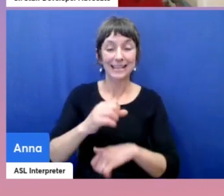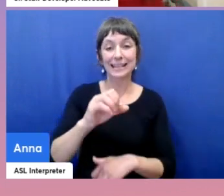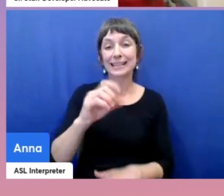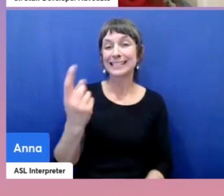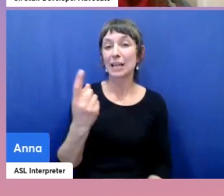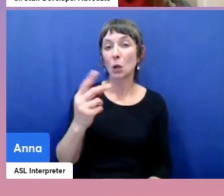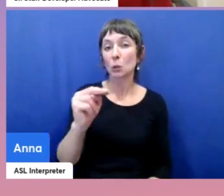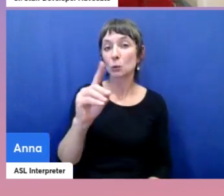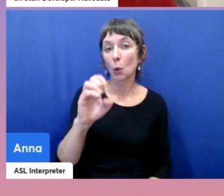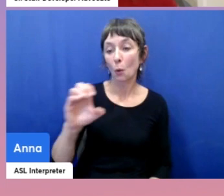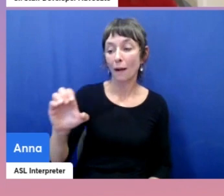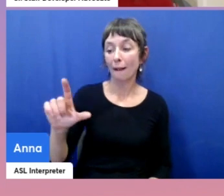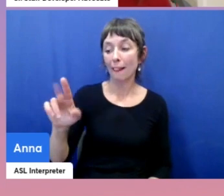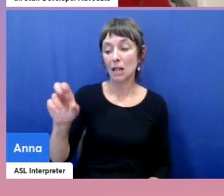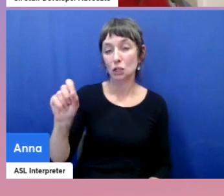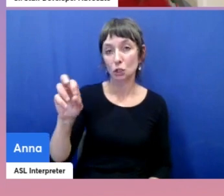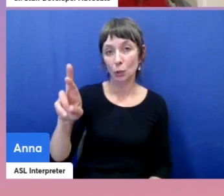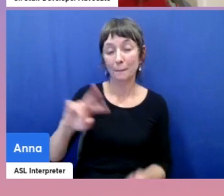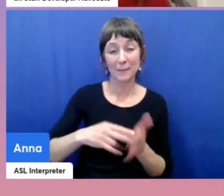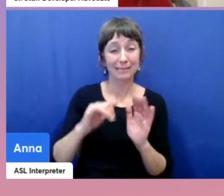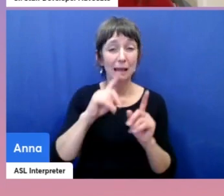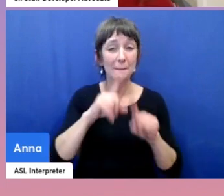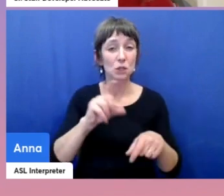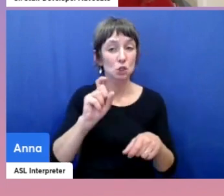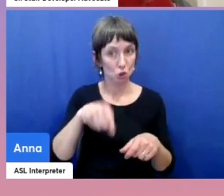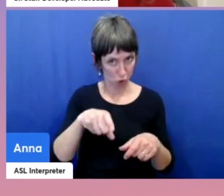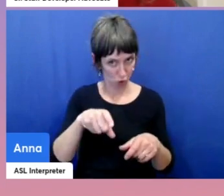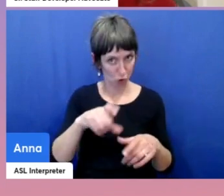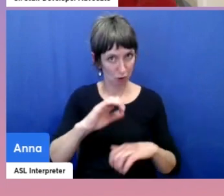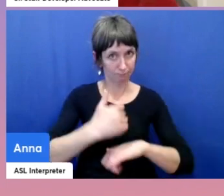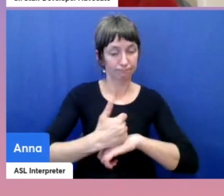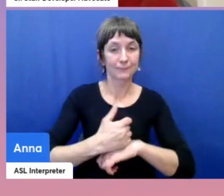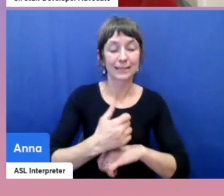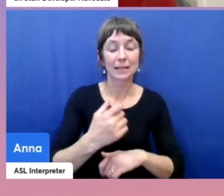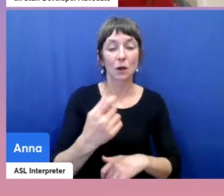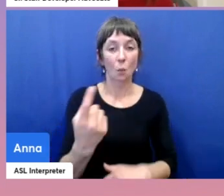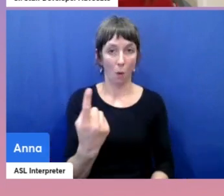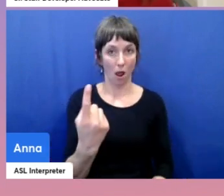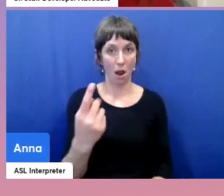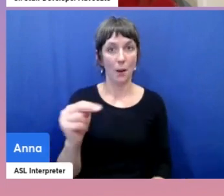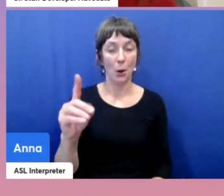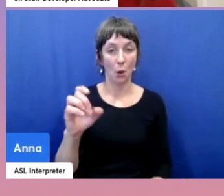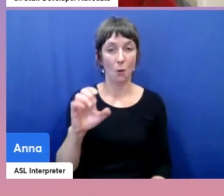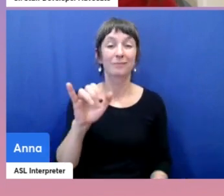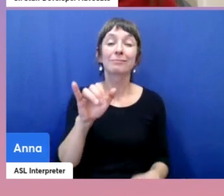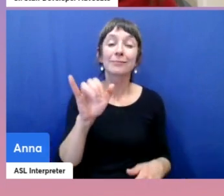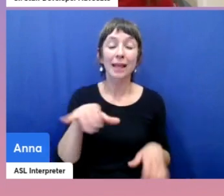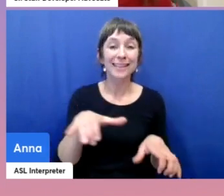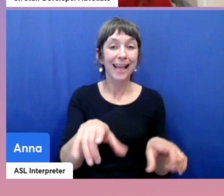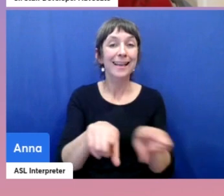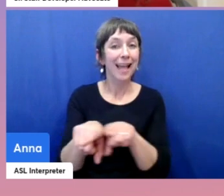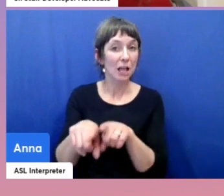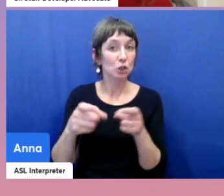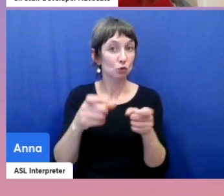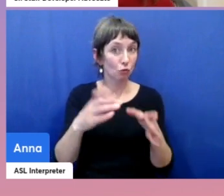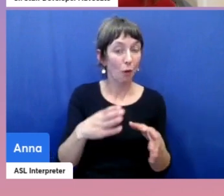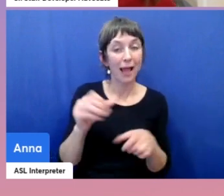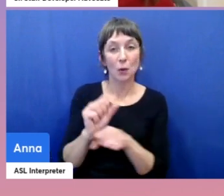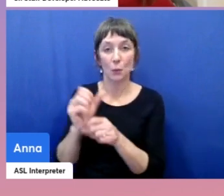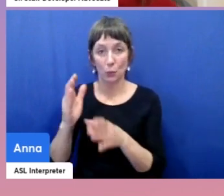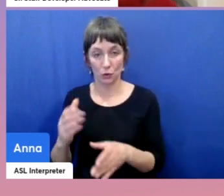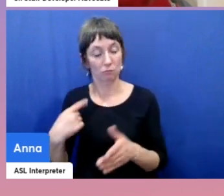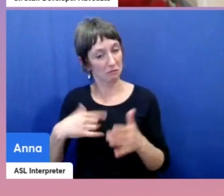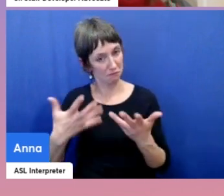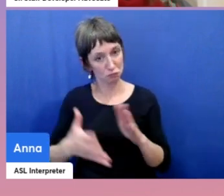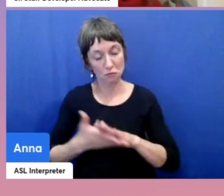this command should output a single node. Now, this node is acting as both the controller and the worker. And we can see from running the command